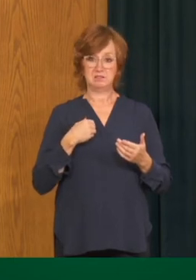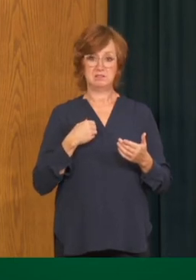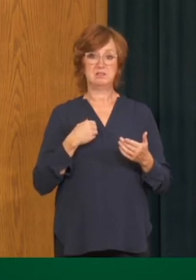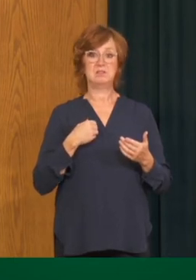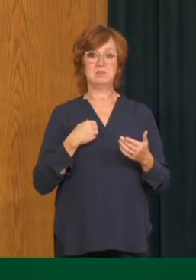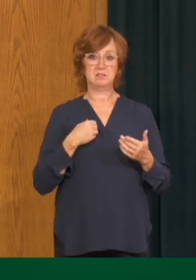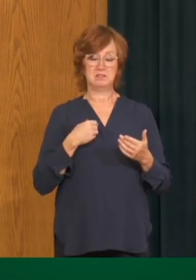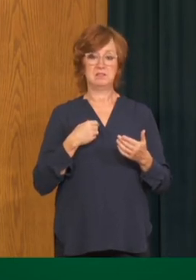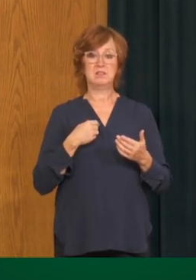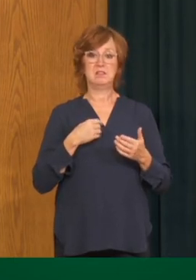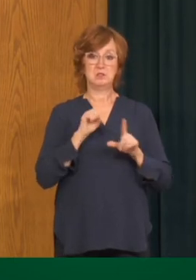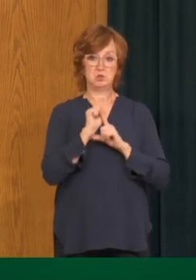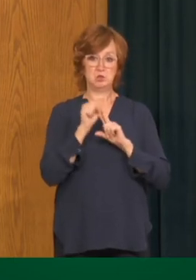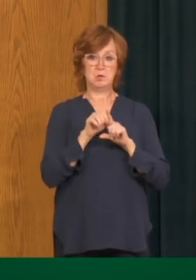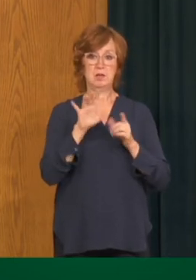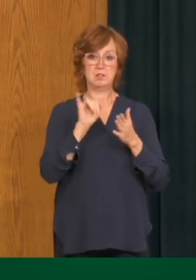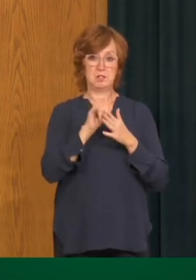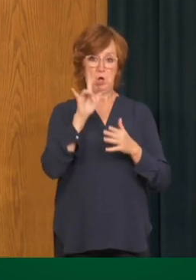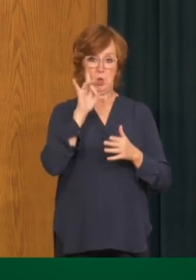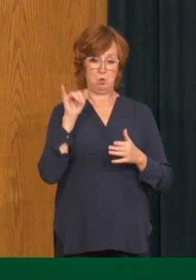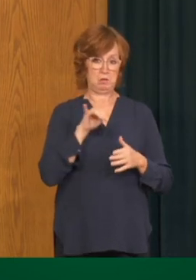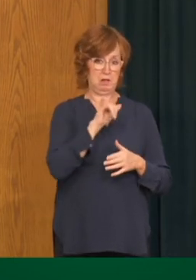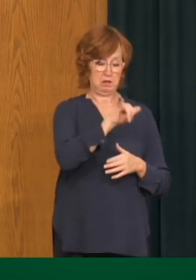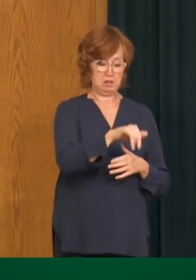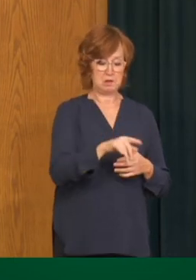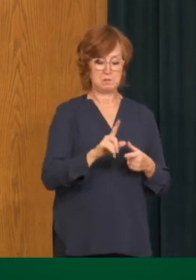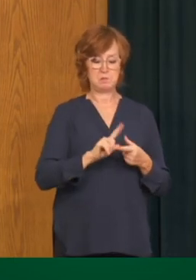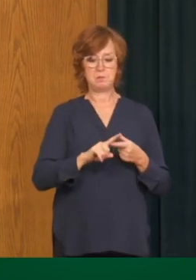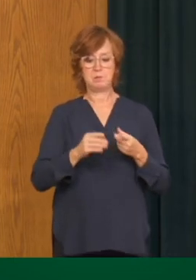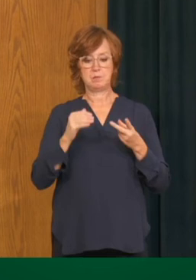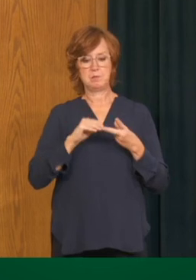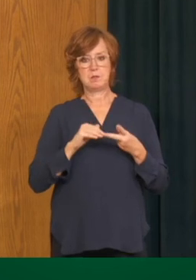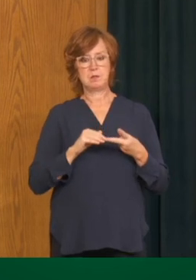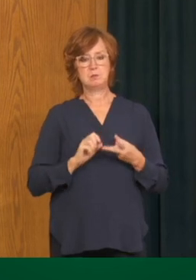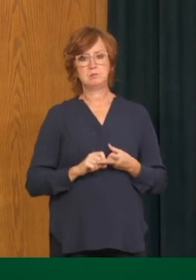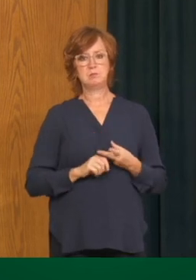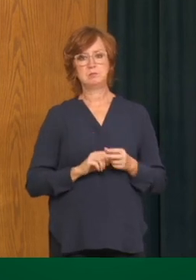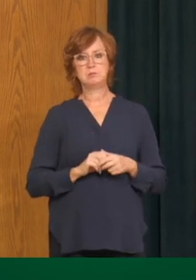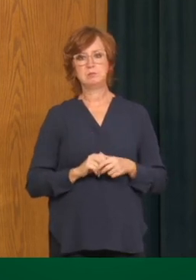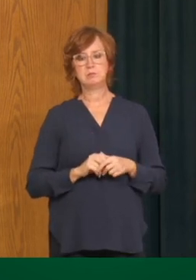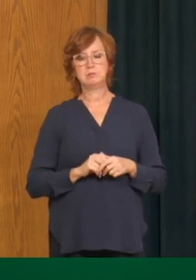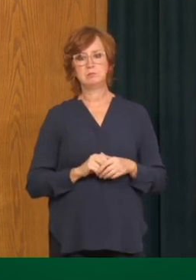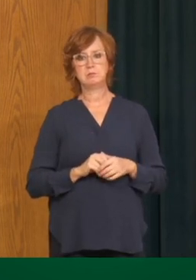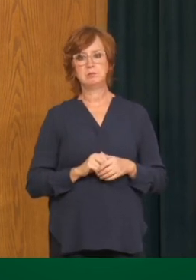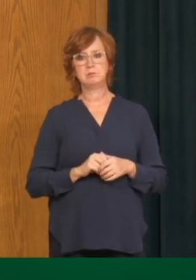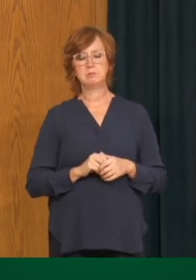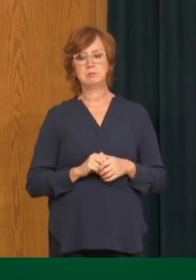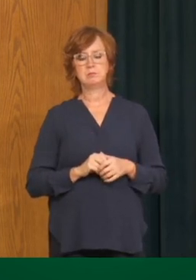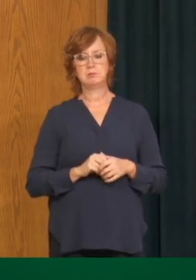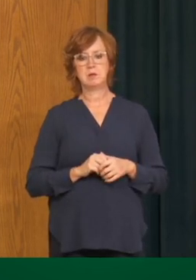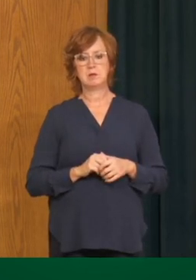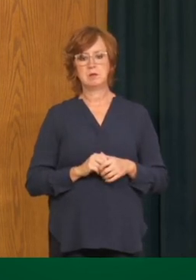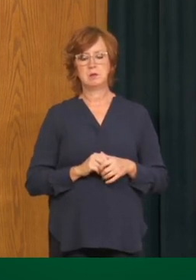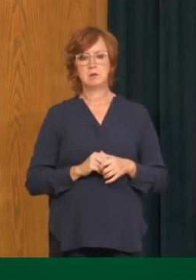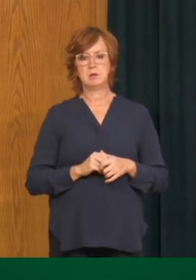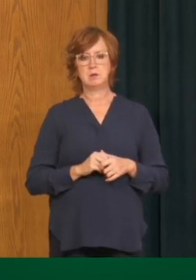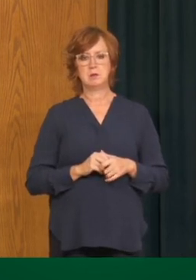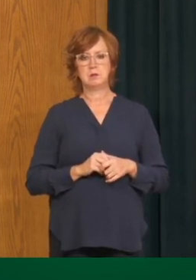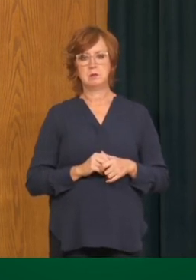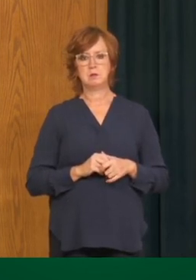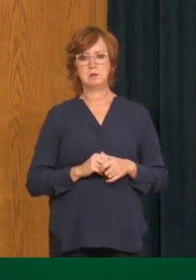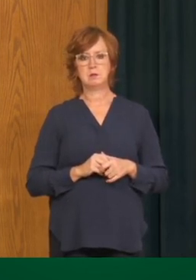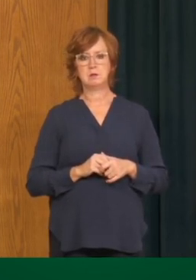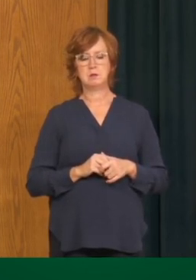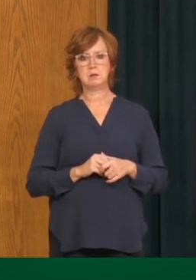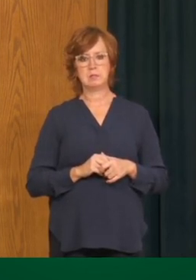capacity. There isn't the availability to maybe look at in specific instances operating